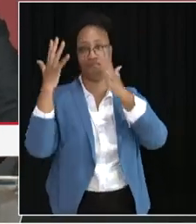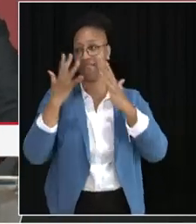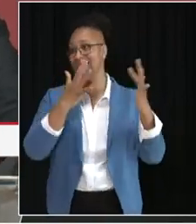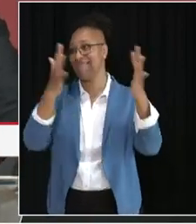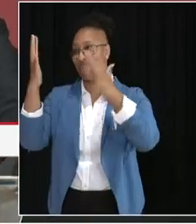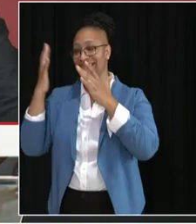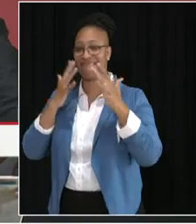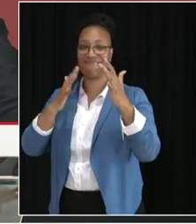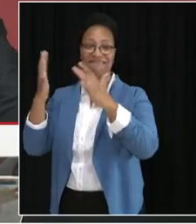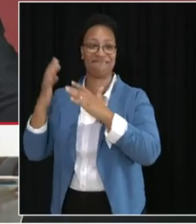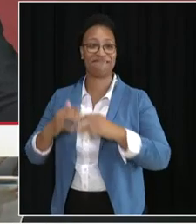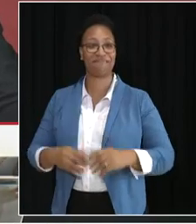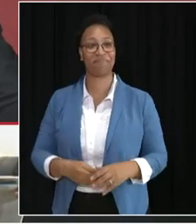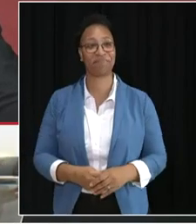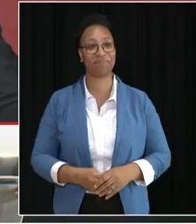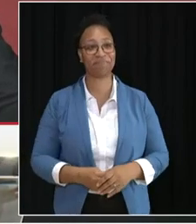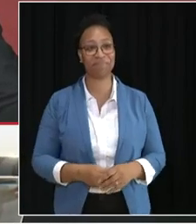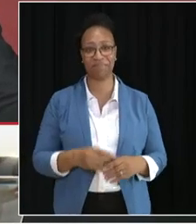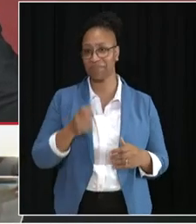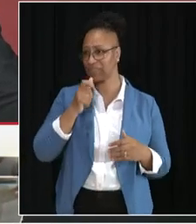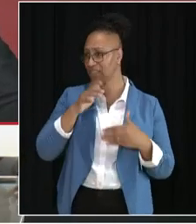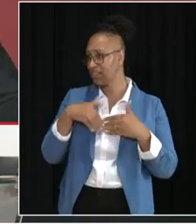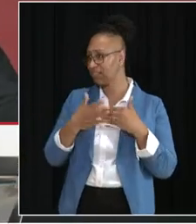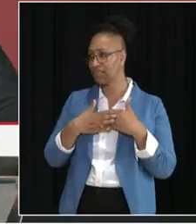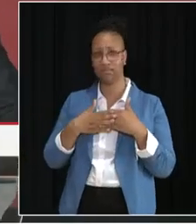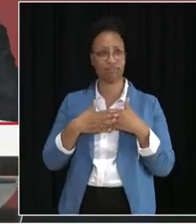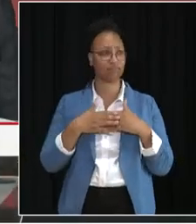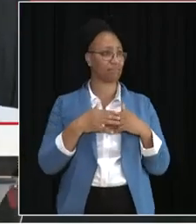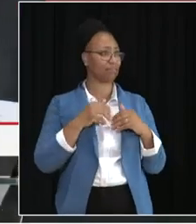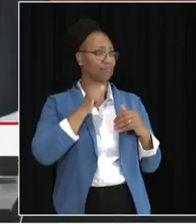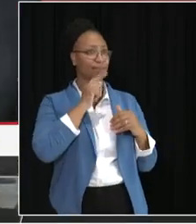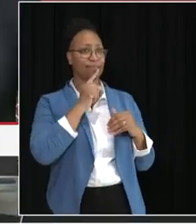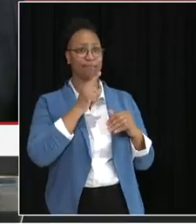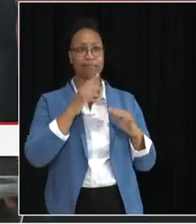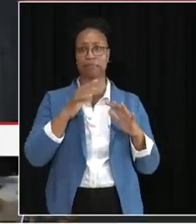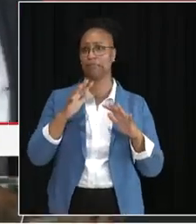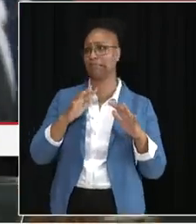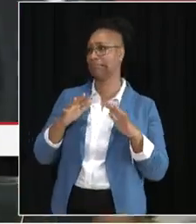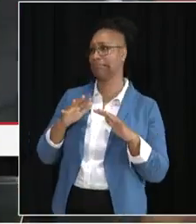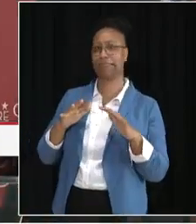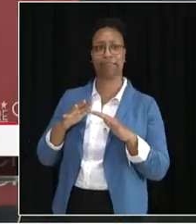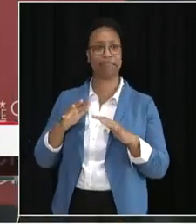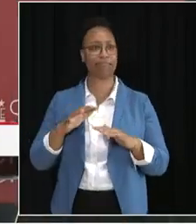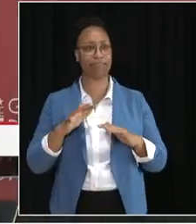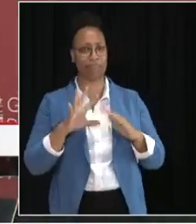And with that, I'm not sure. Oh, Dr. Bach, okay.